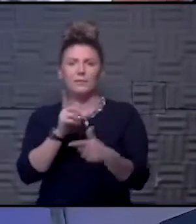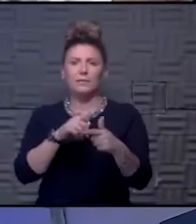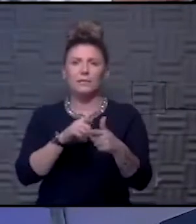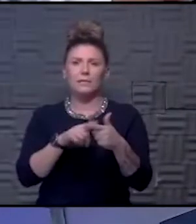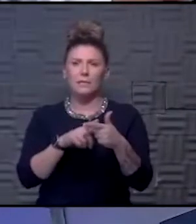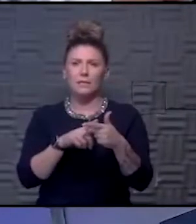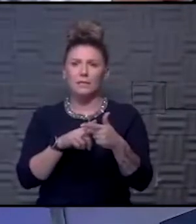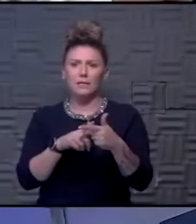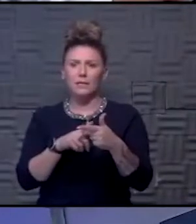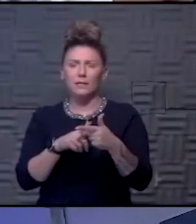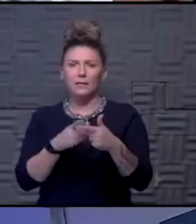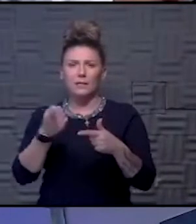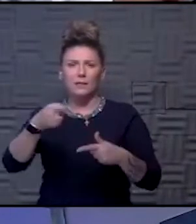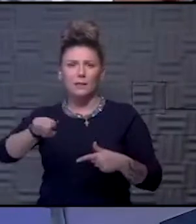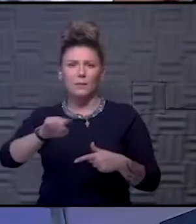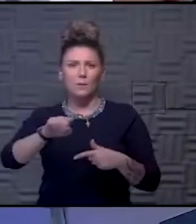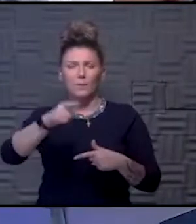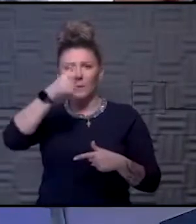are moms in the